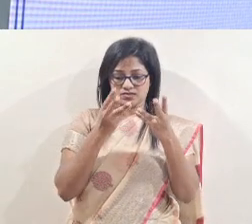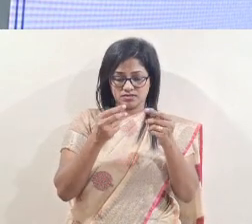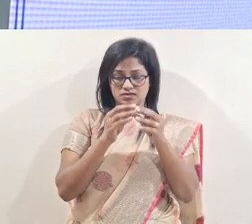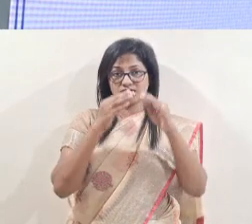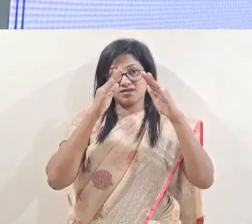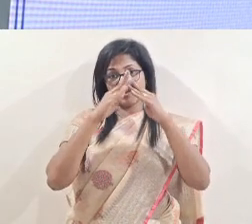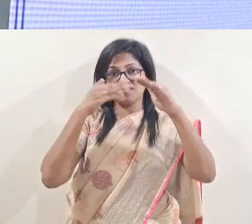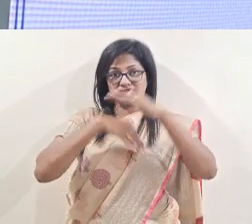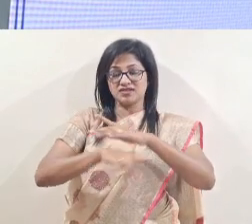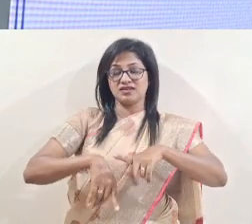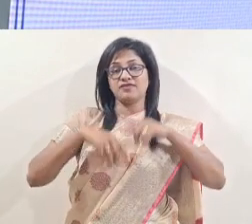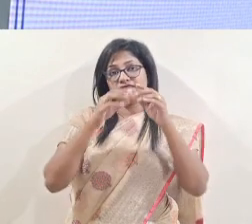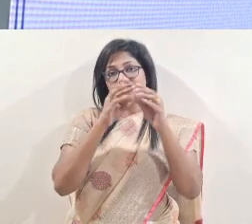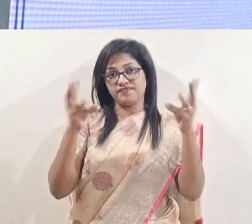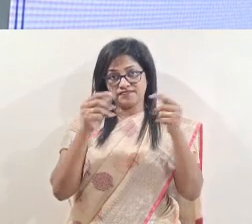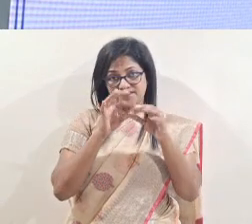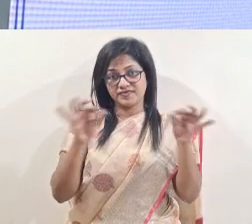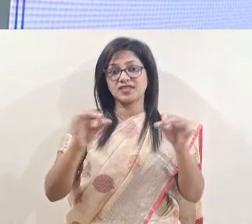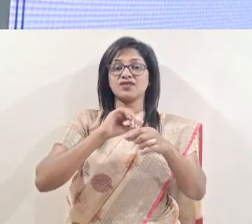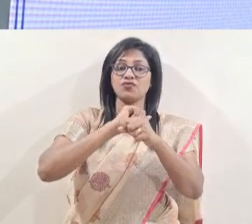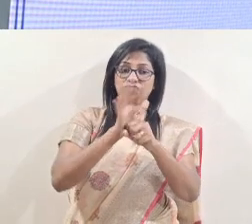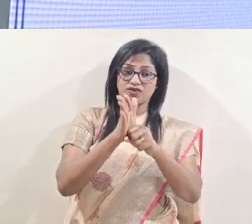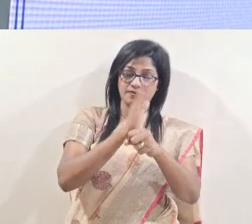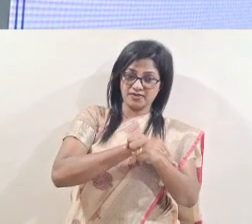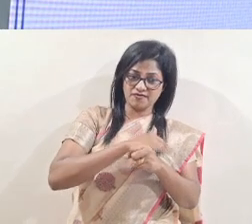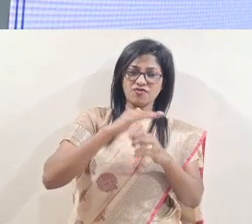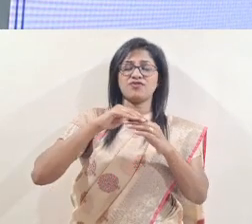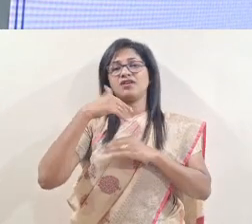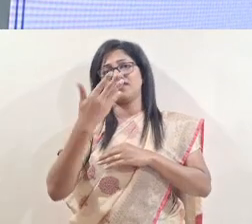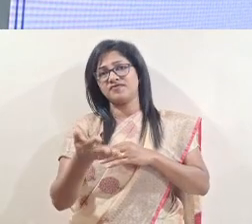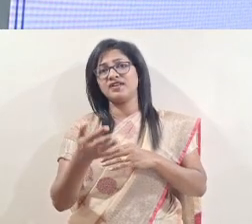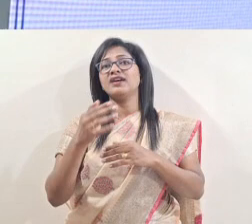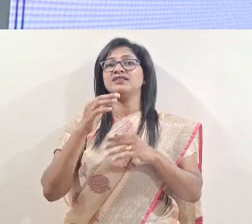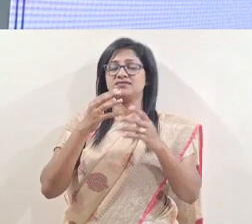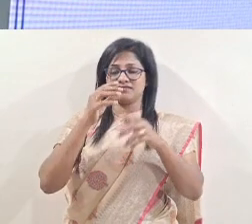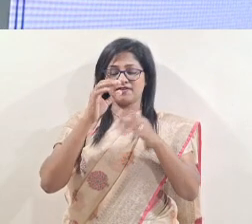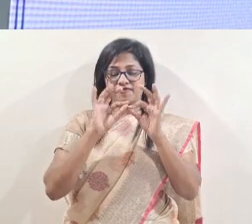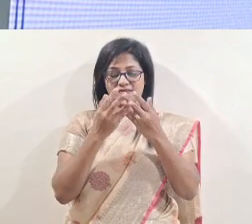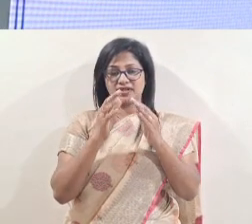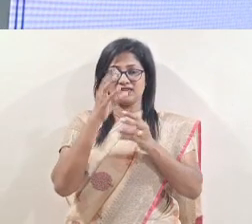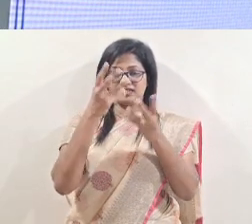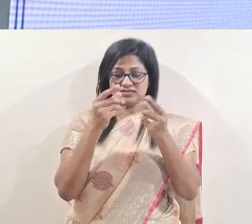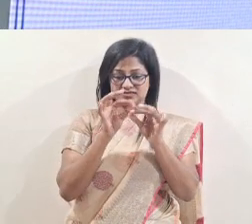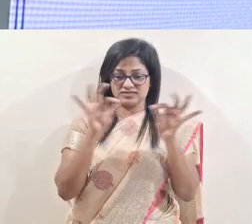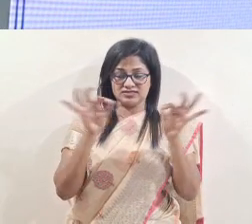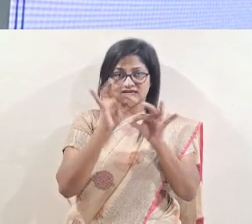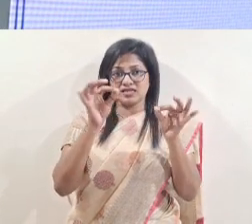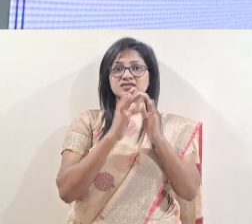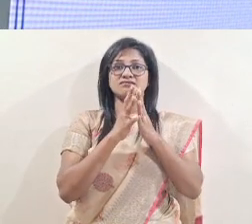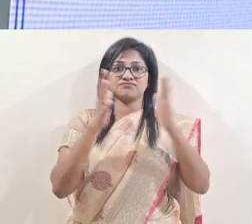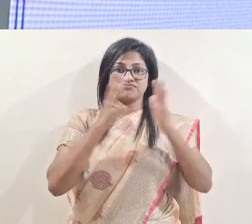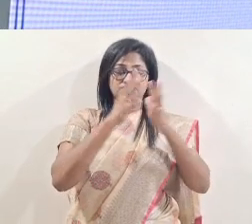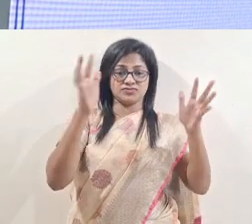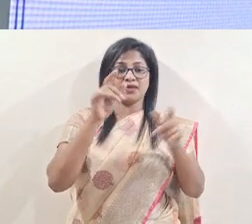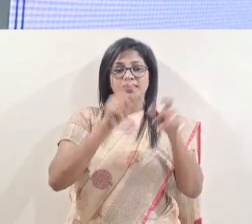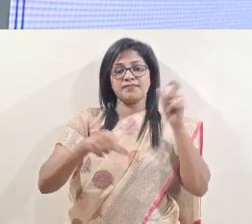COVID-19 as well as after COVID-19, as the family size was increasing, people are more preferring to